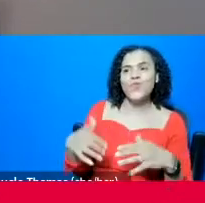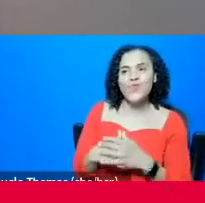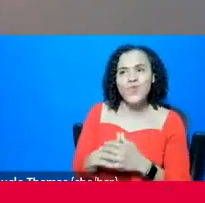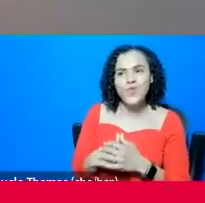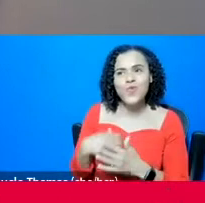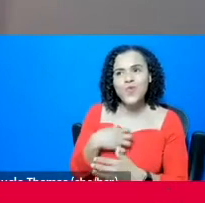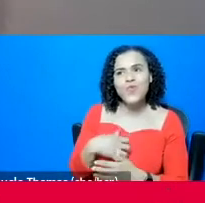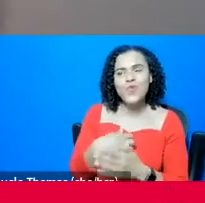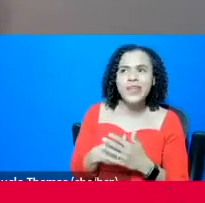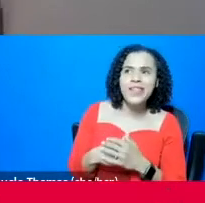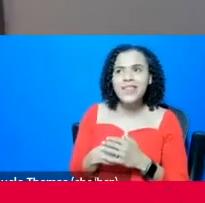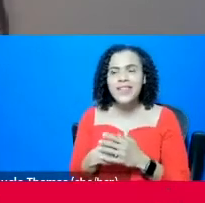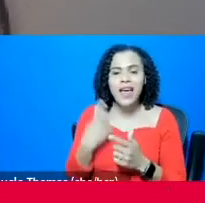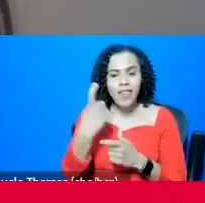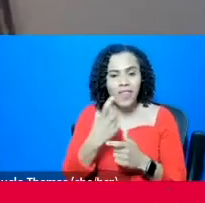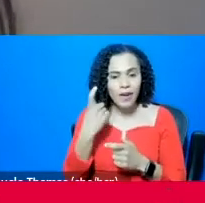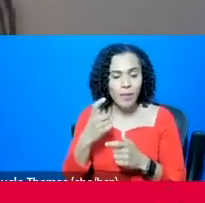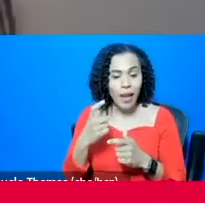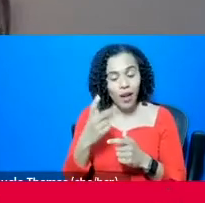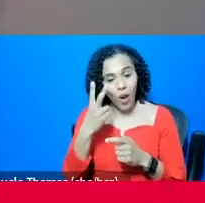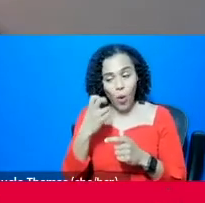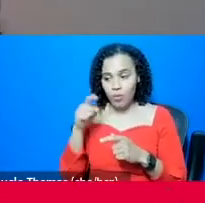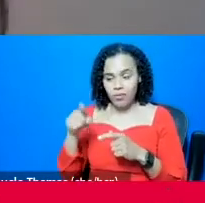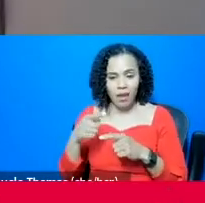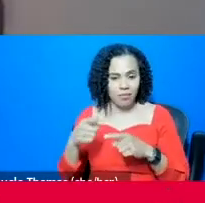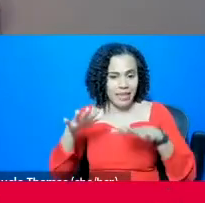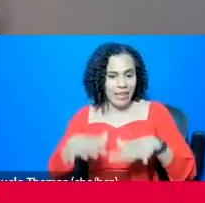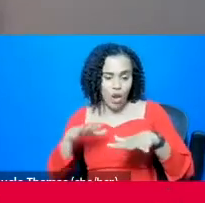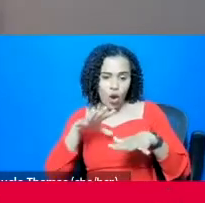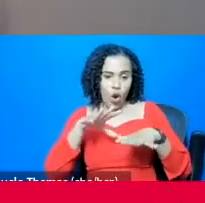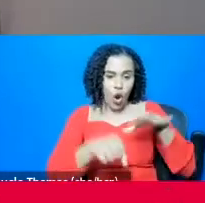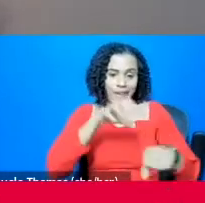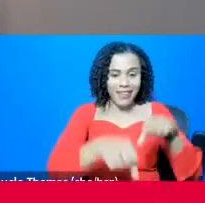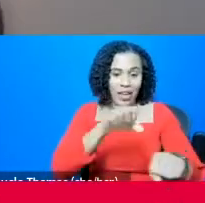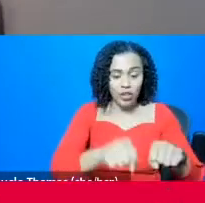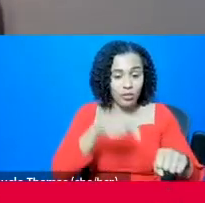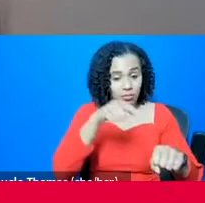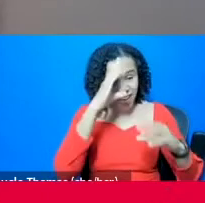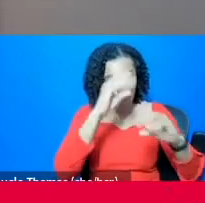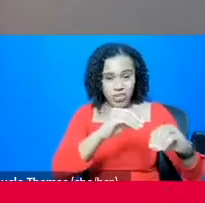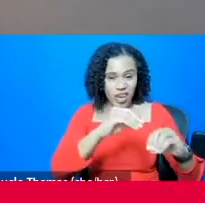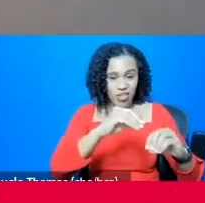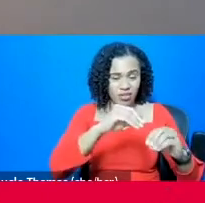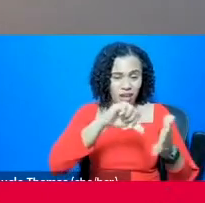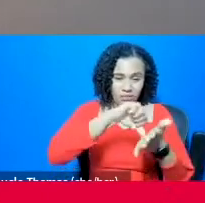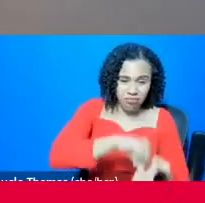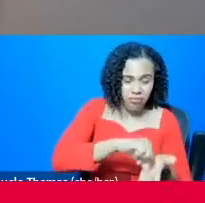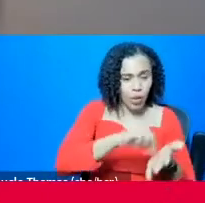in terms of decolonizing education, it cannot be led by the university as an